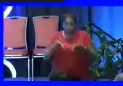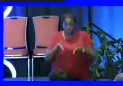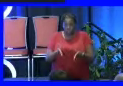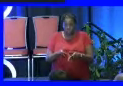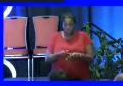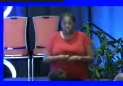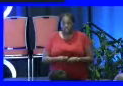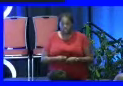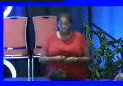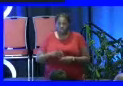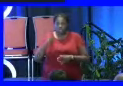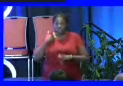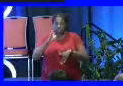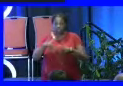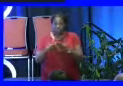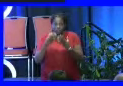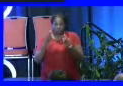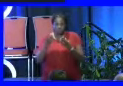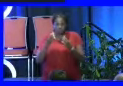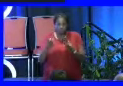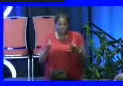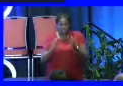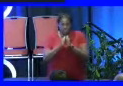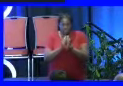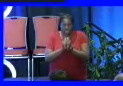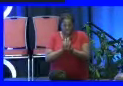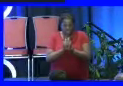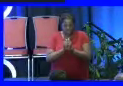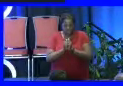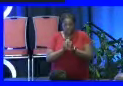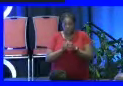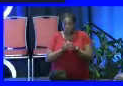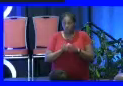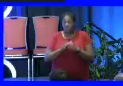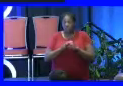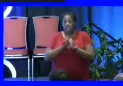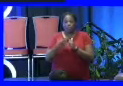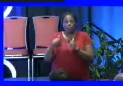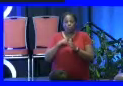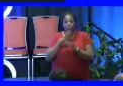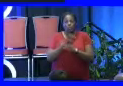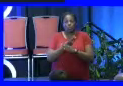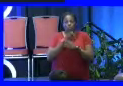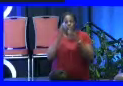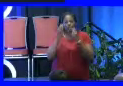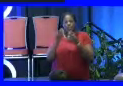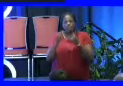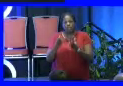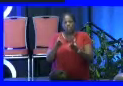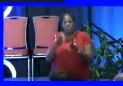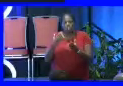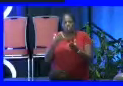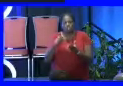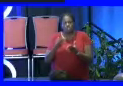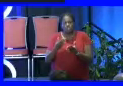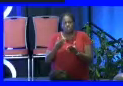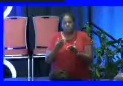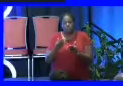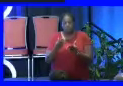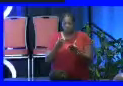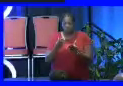once we have all that data compiled and combined, how are we using that data to better inform our